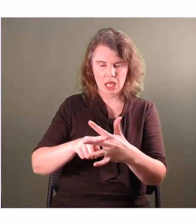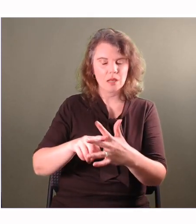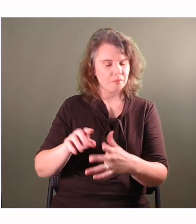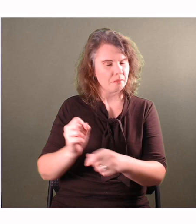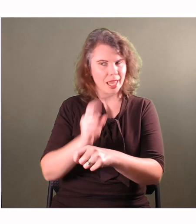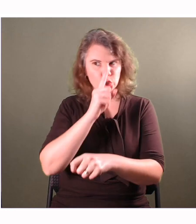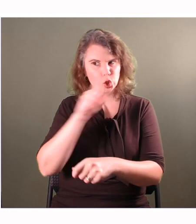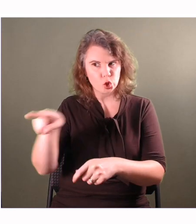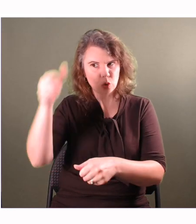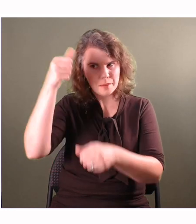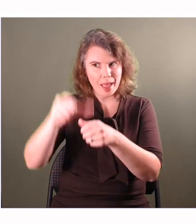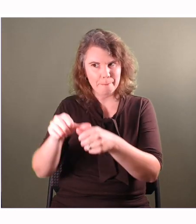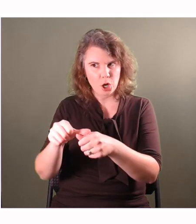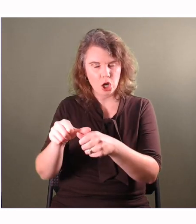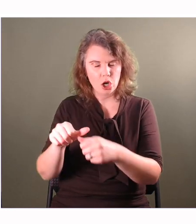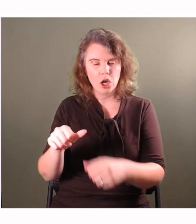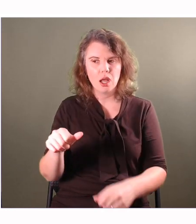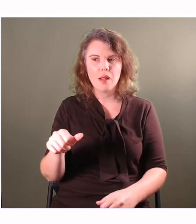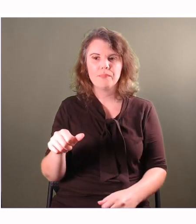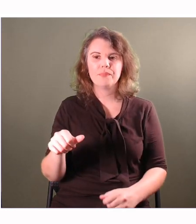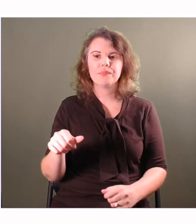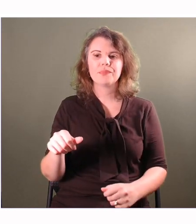of a syllable. Make sure you remember that.